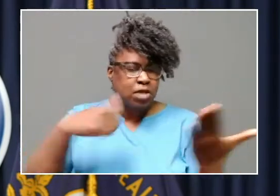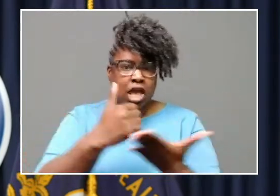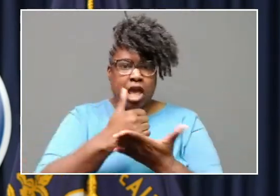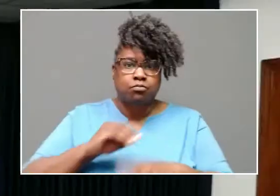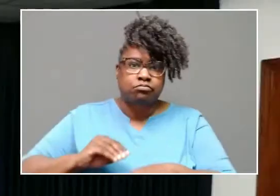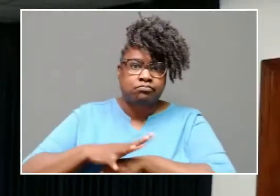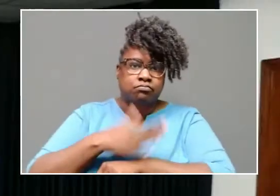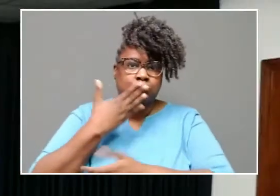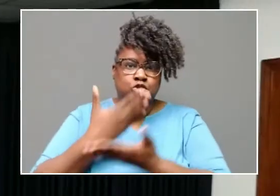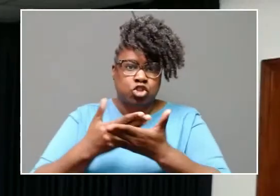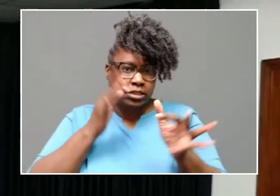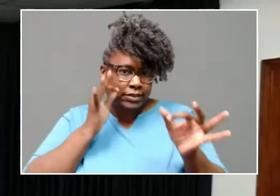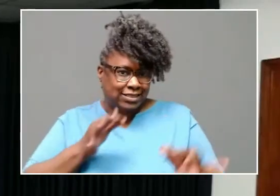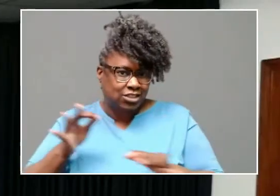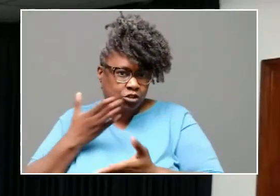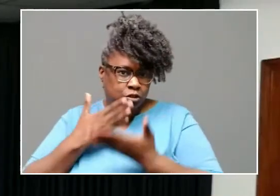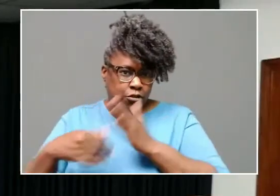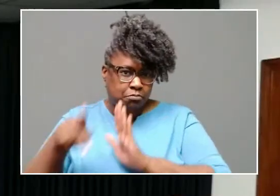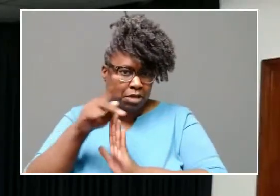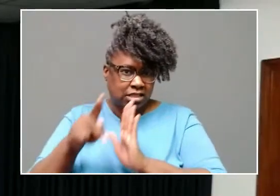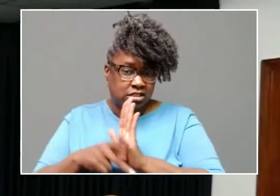words? Welcome. Thank you.